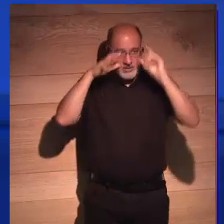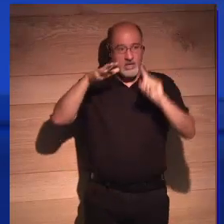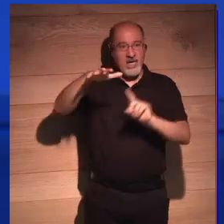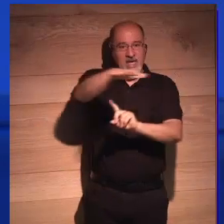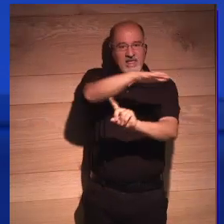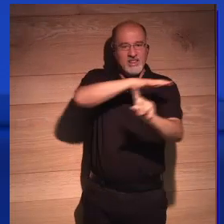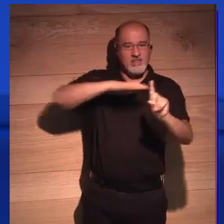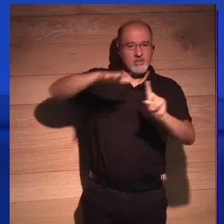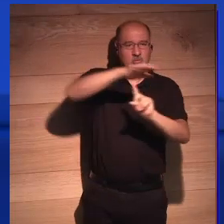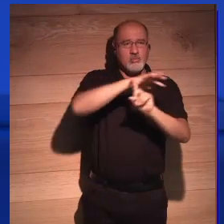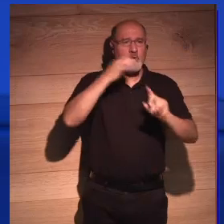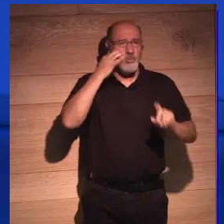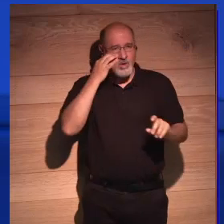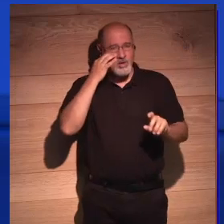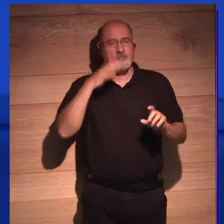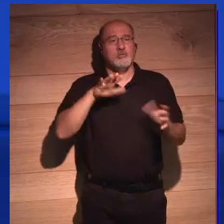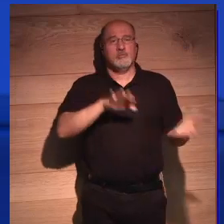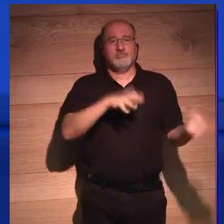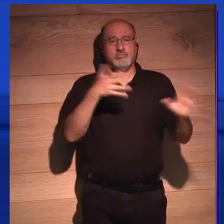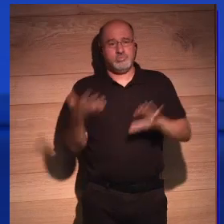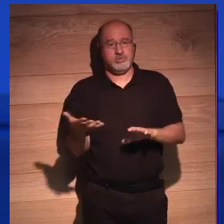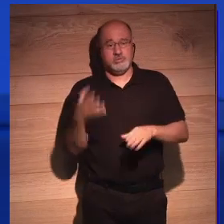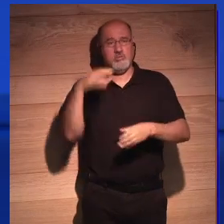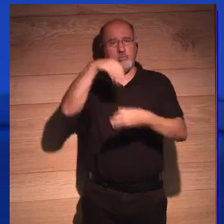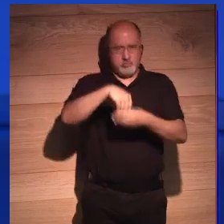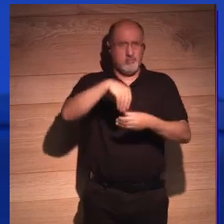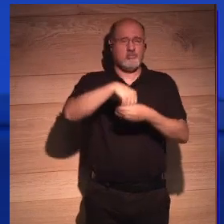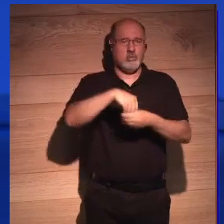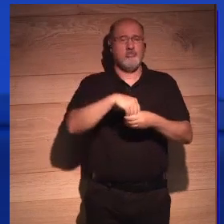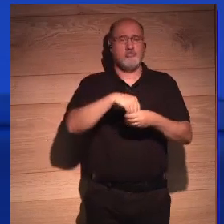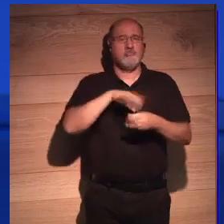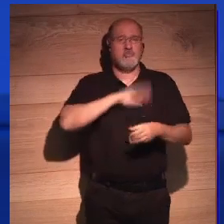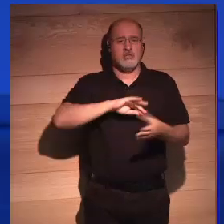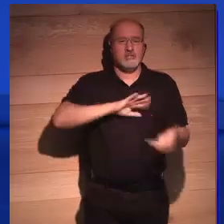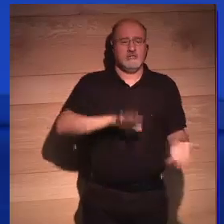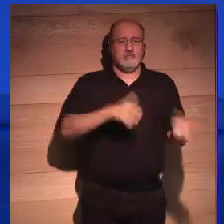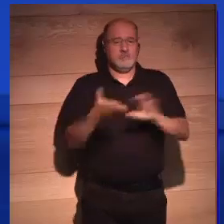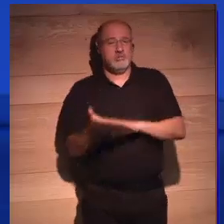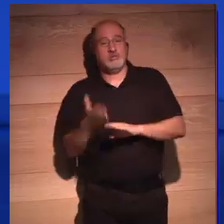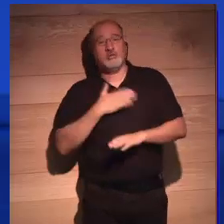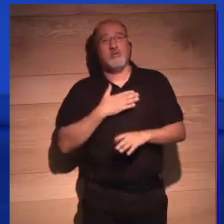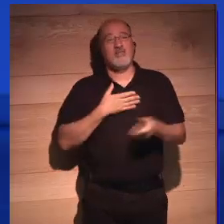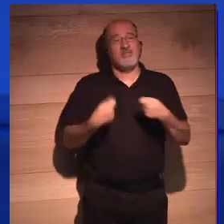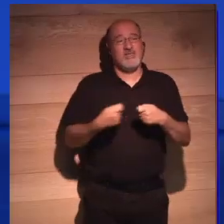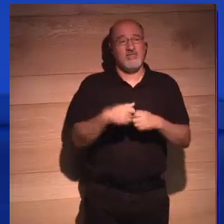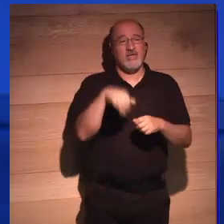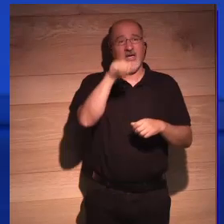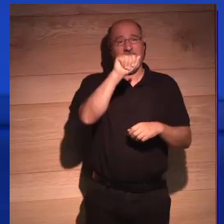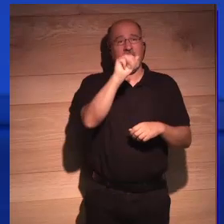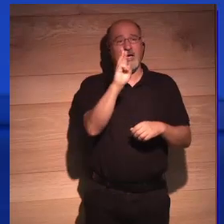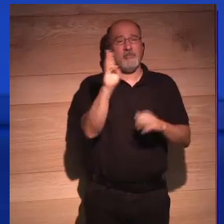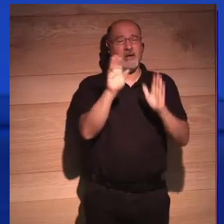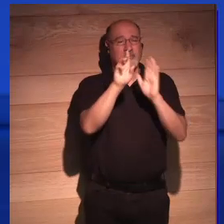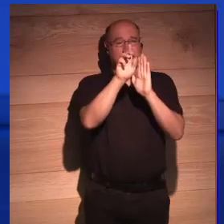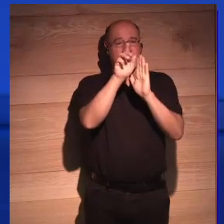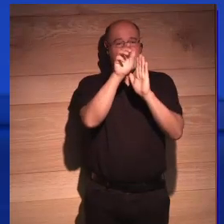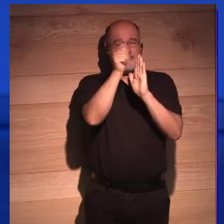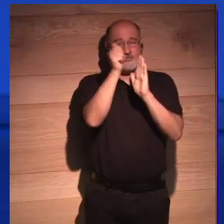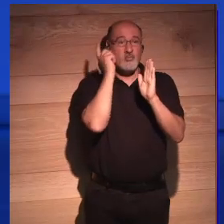App Store, lots of roller coaster demos and games in VR on this Google Cardboard, that's where I discovered the